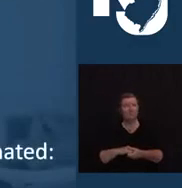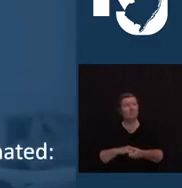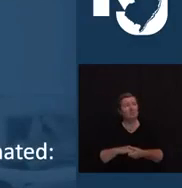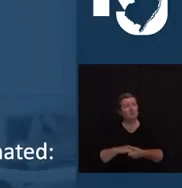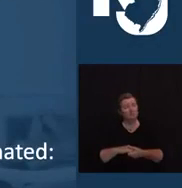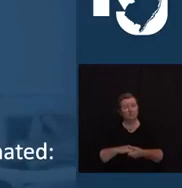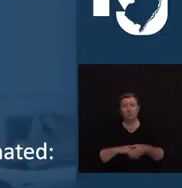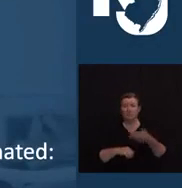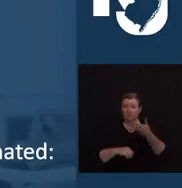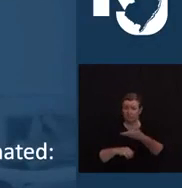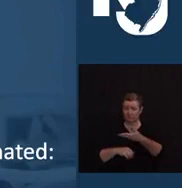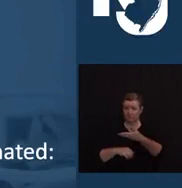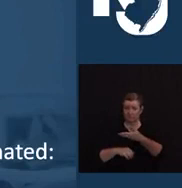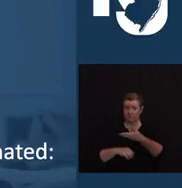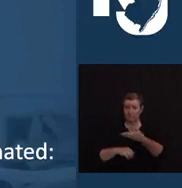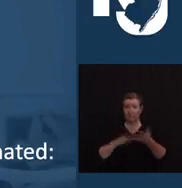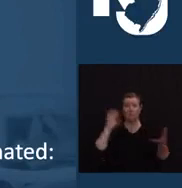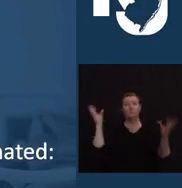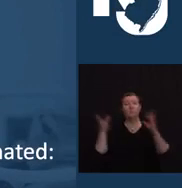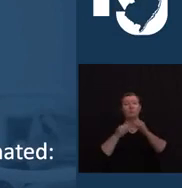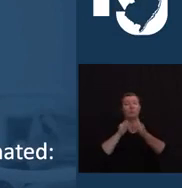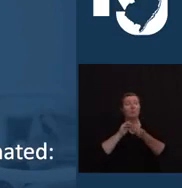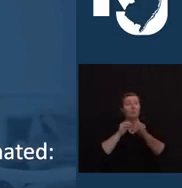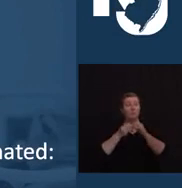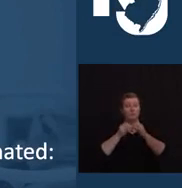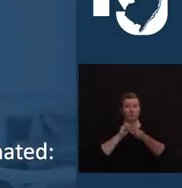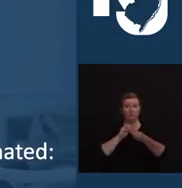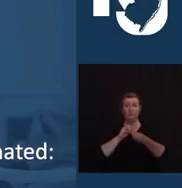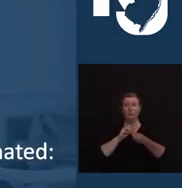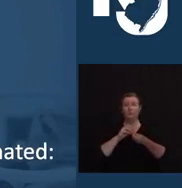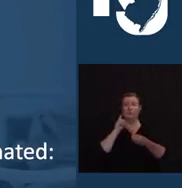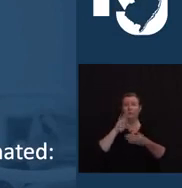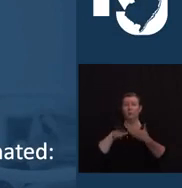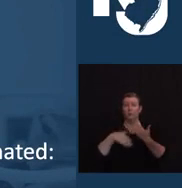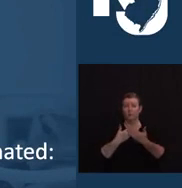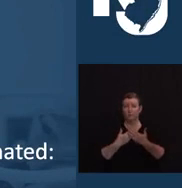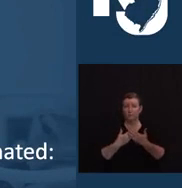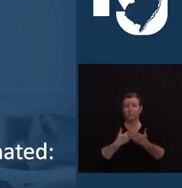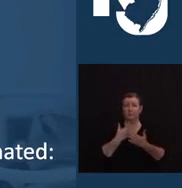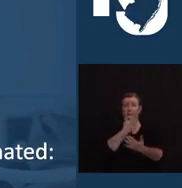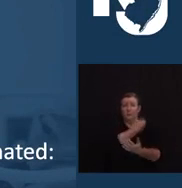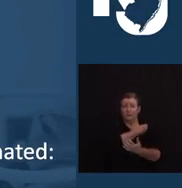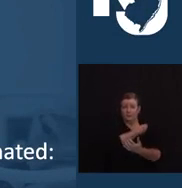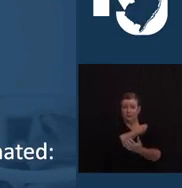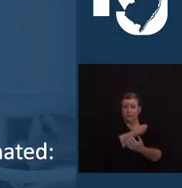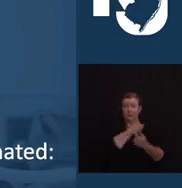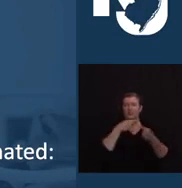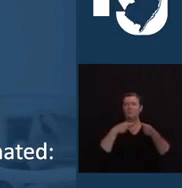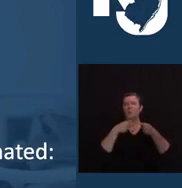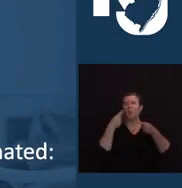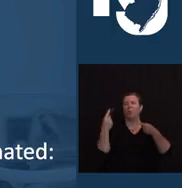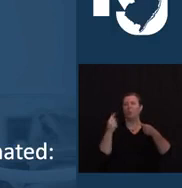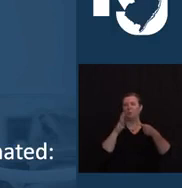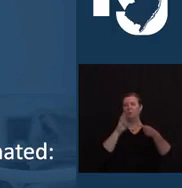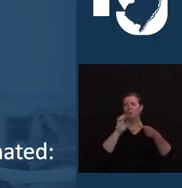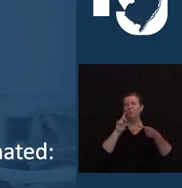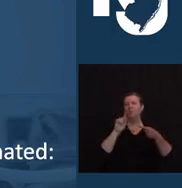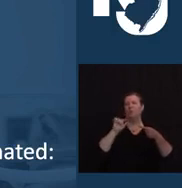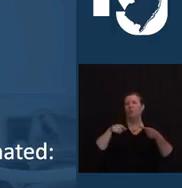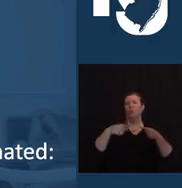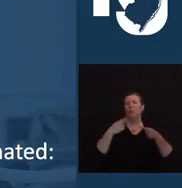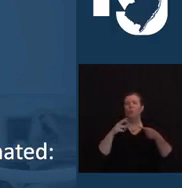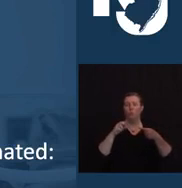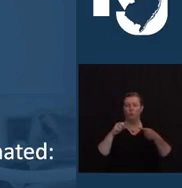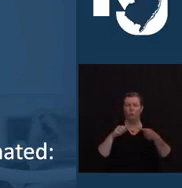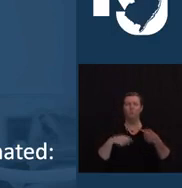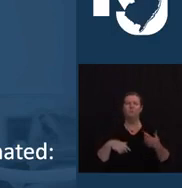the overall numbers to all breakthrough cases. These numbers tell a compelling story, to say the least. If you're on the fence, look at these